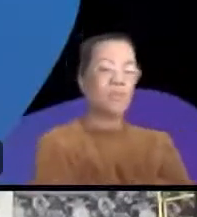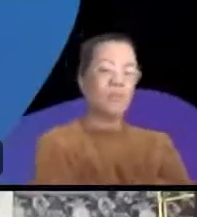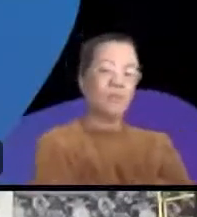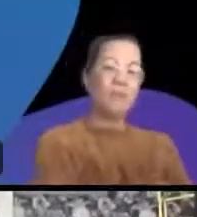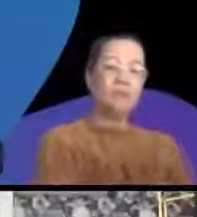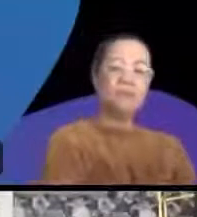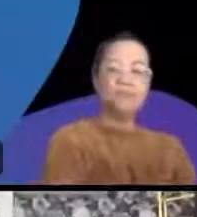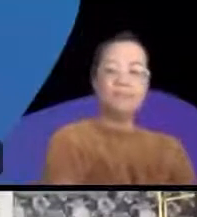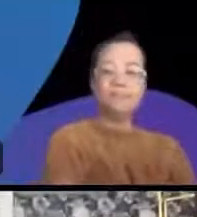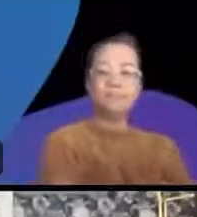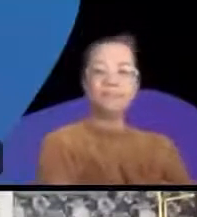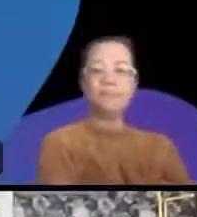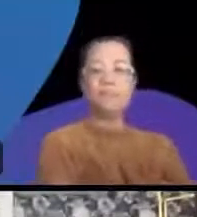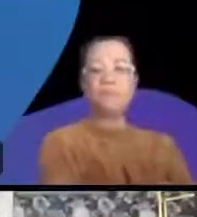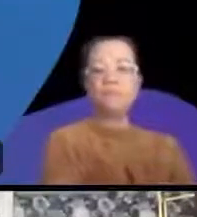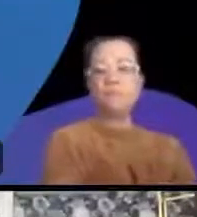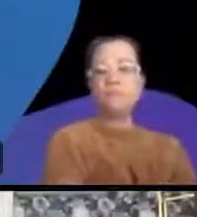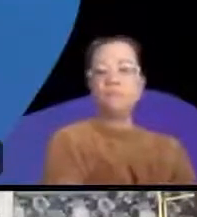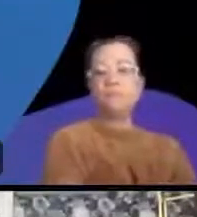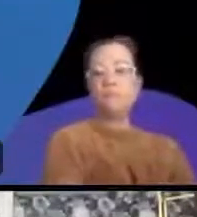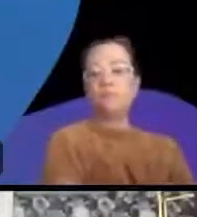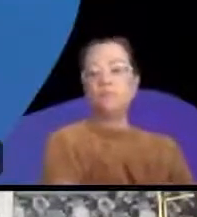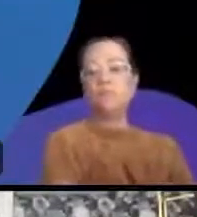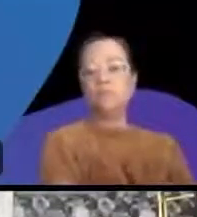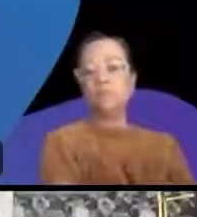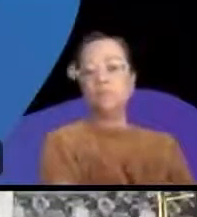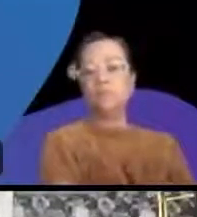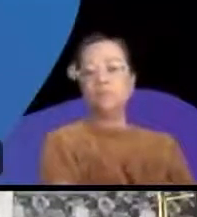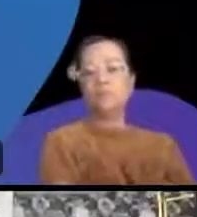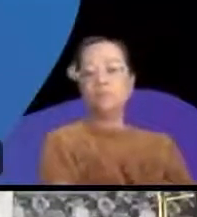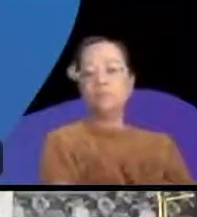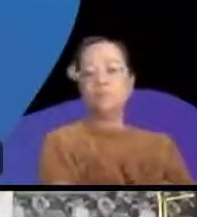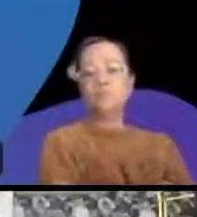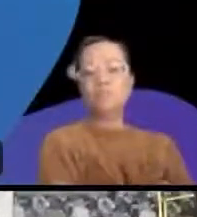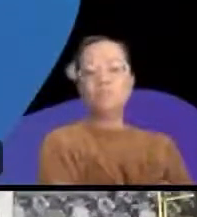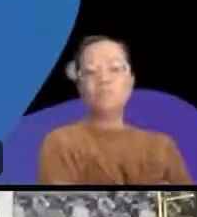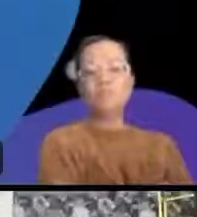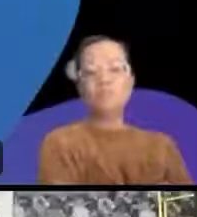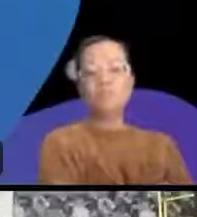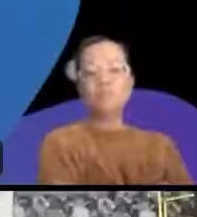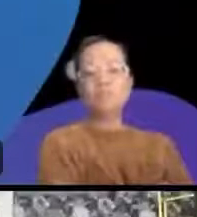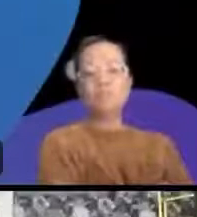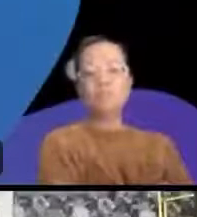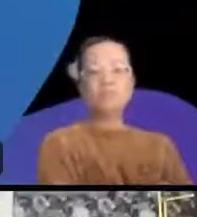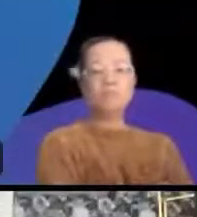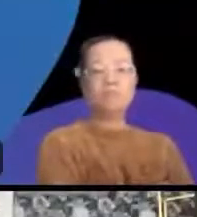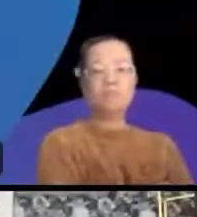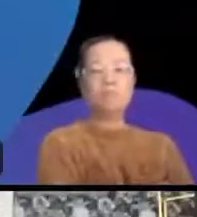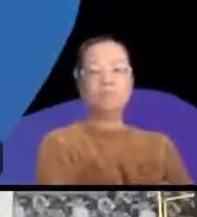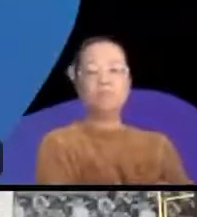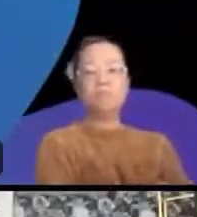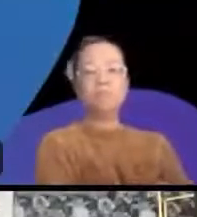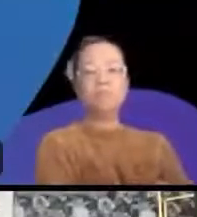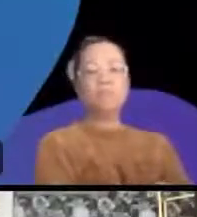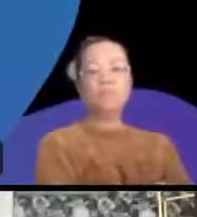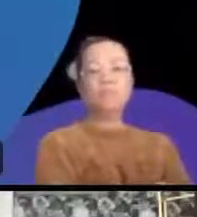about medication errors. They're wanting, a little bit more information about what kind of medication errors, but then looking at expanding things, looking